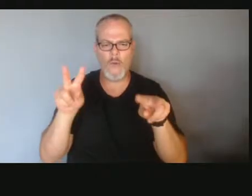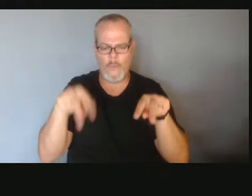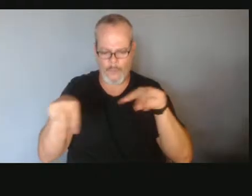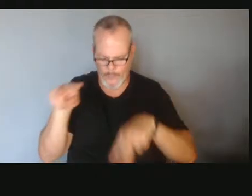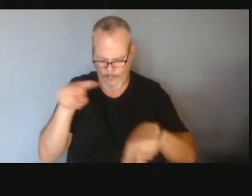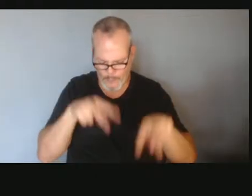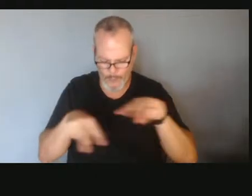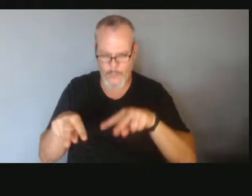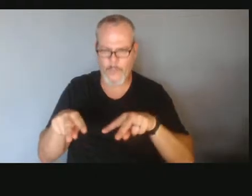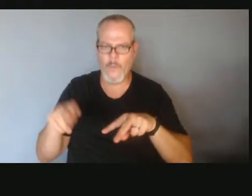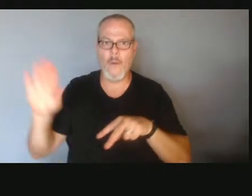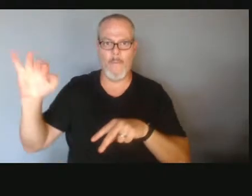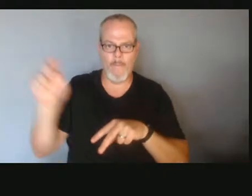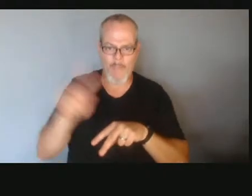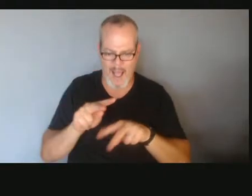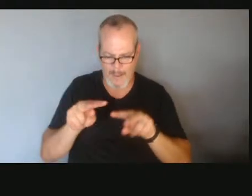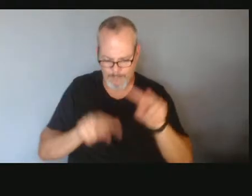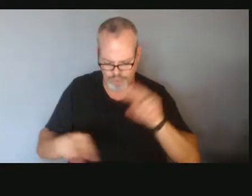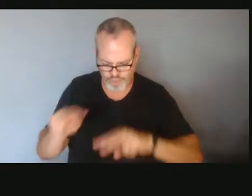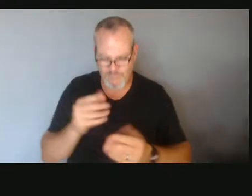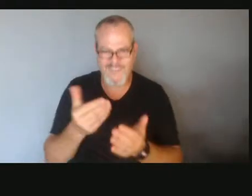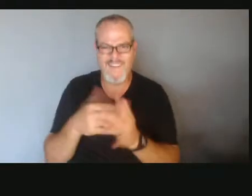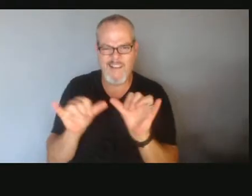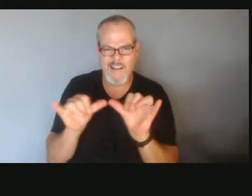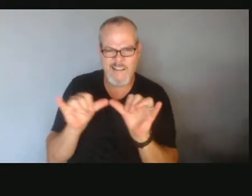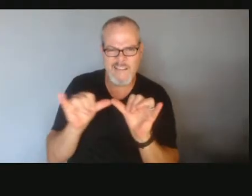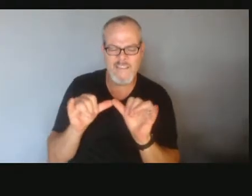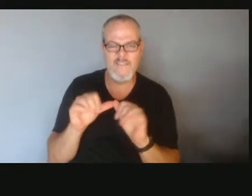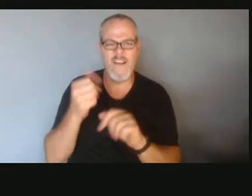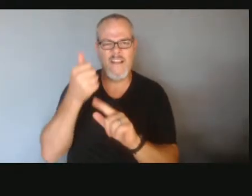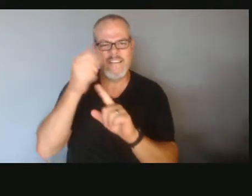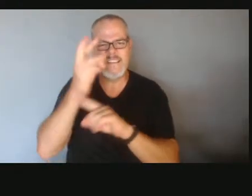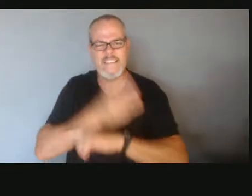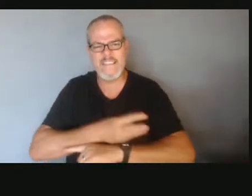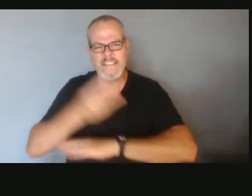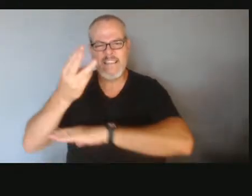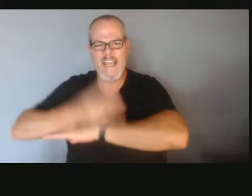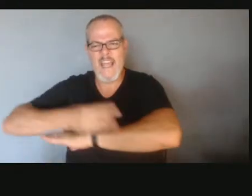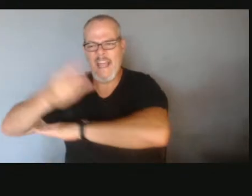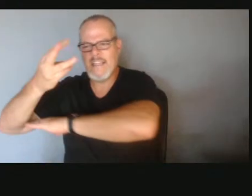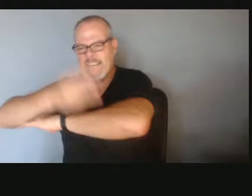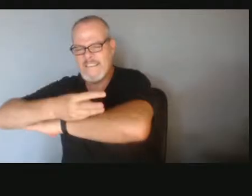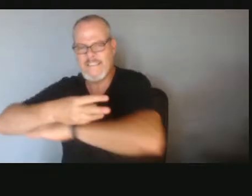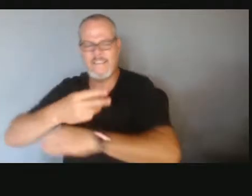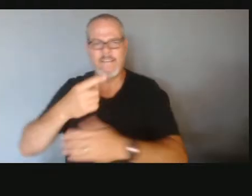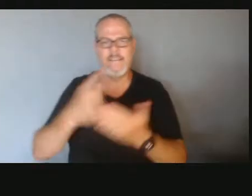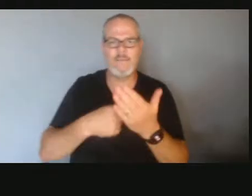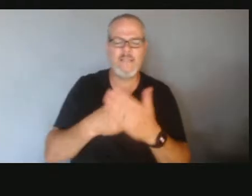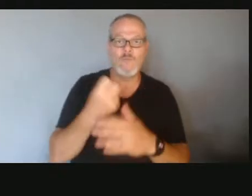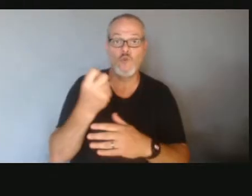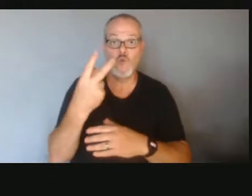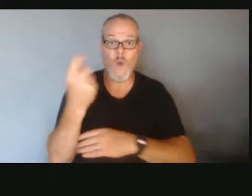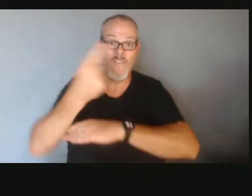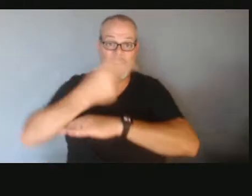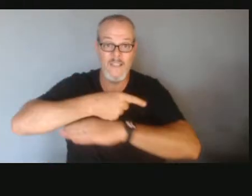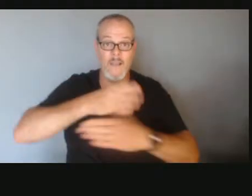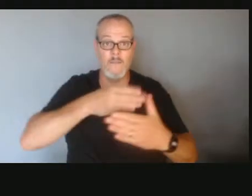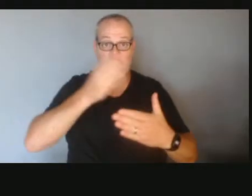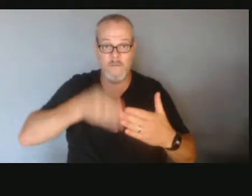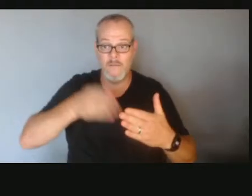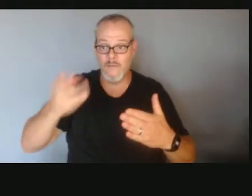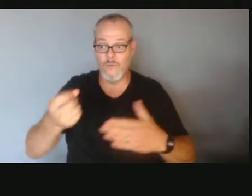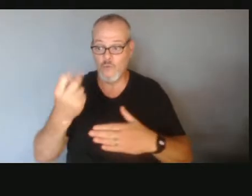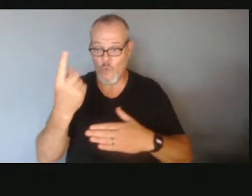it again, whether it's 6 days later or 12 days later, or sometimes even longer than that. And we can compare